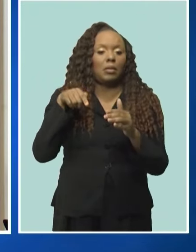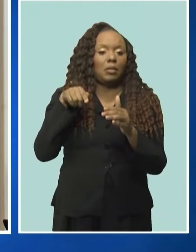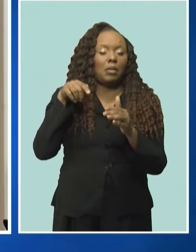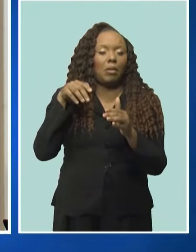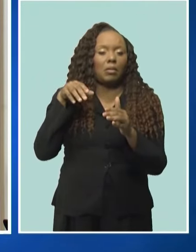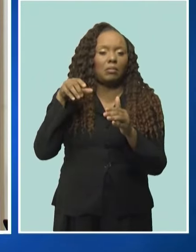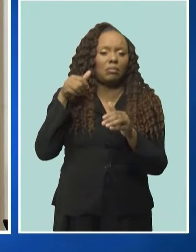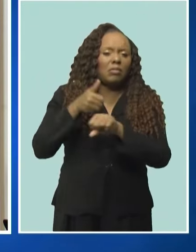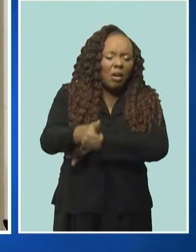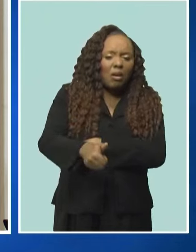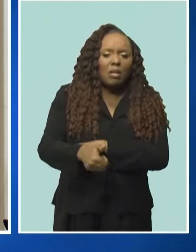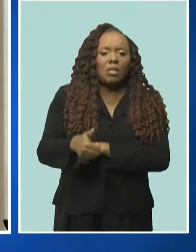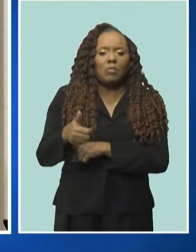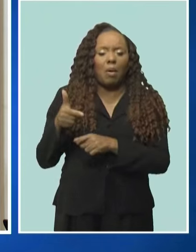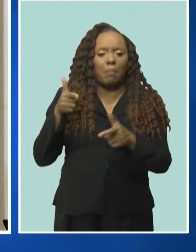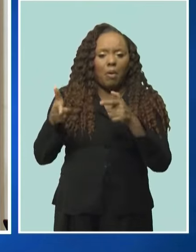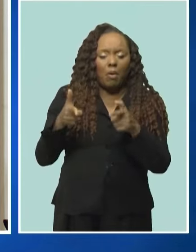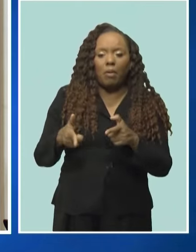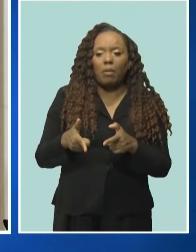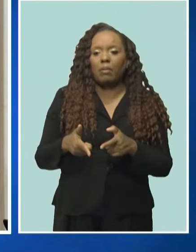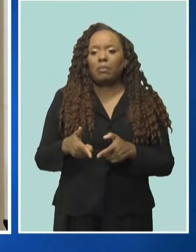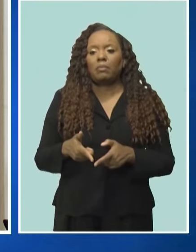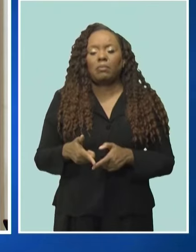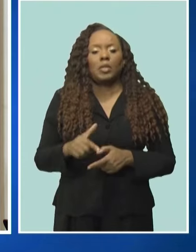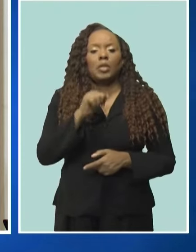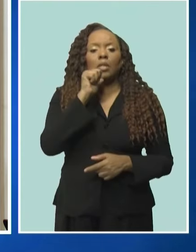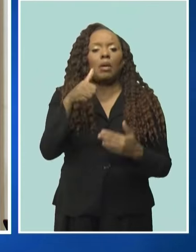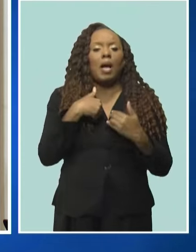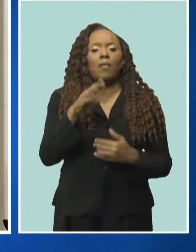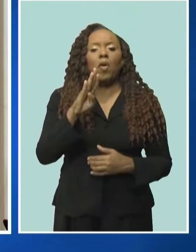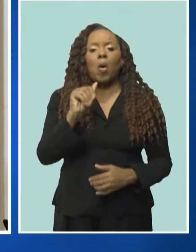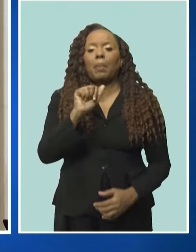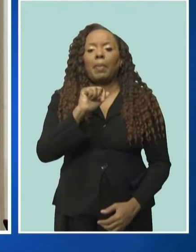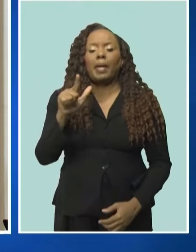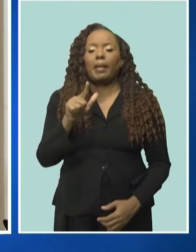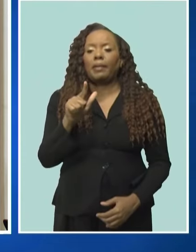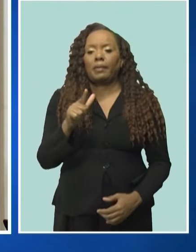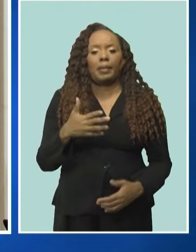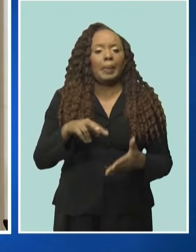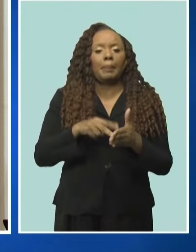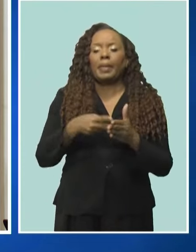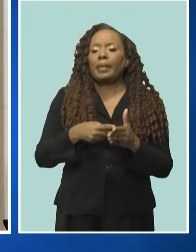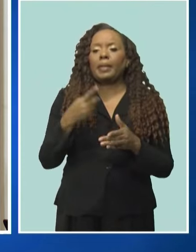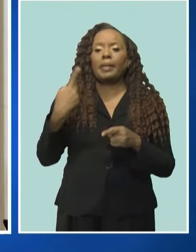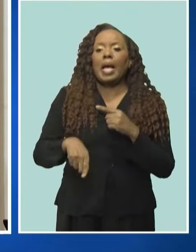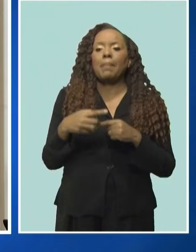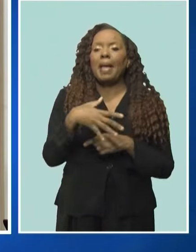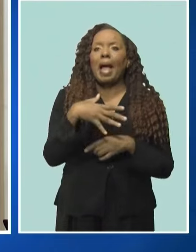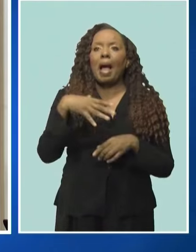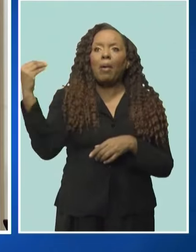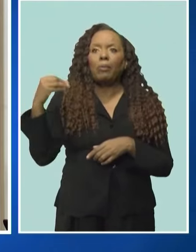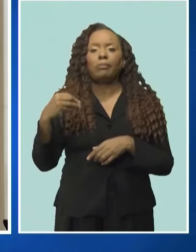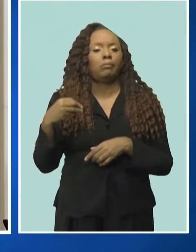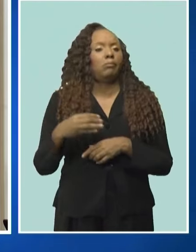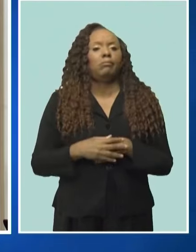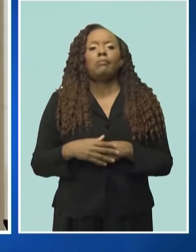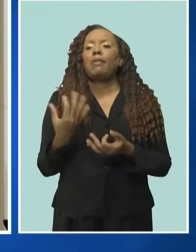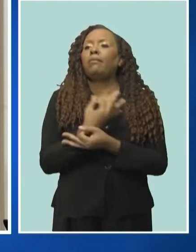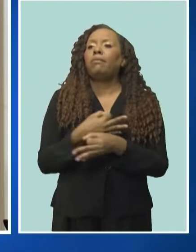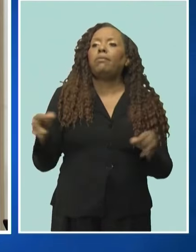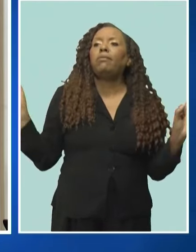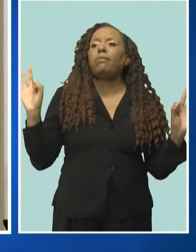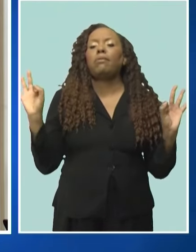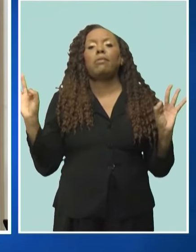are not given bail to go out there and walk about and kill people or put people at risk or threat